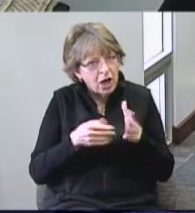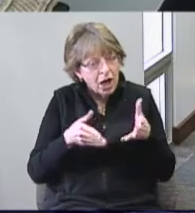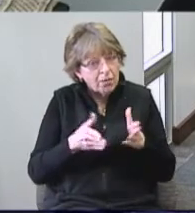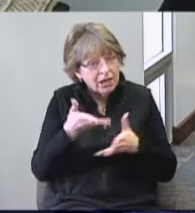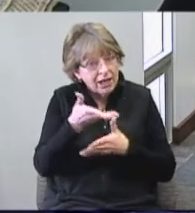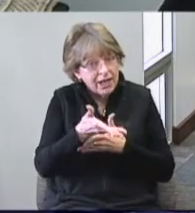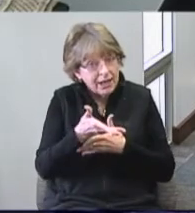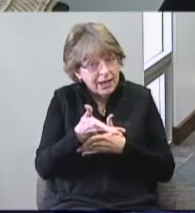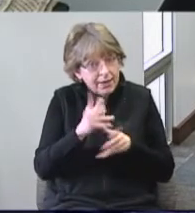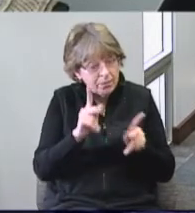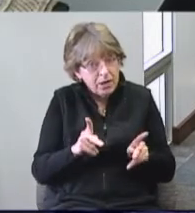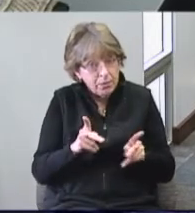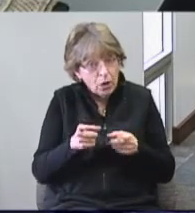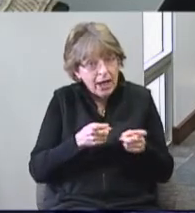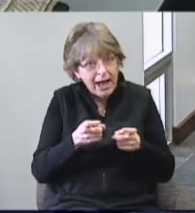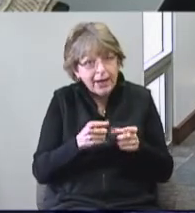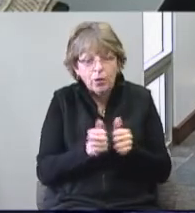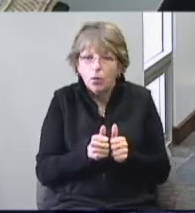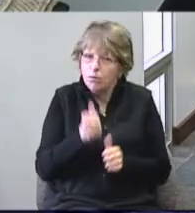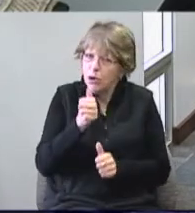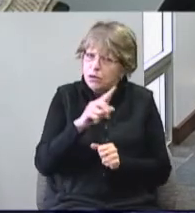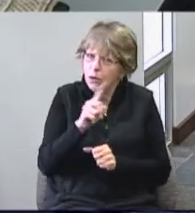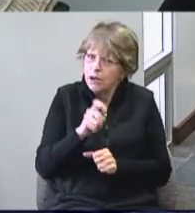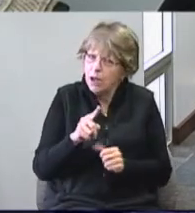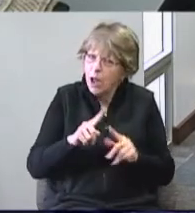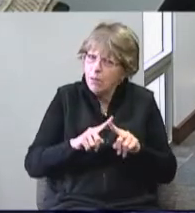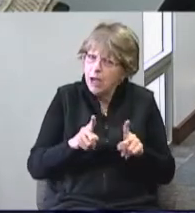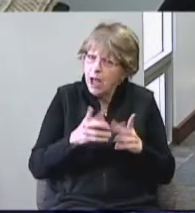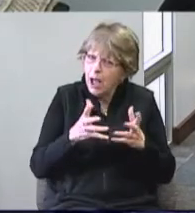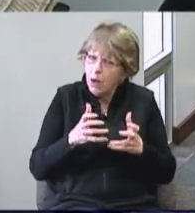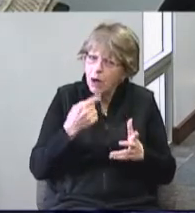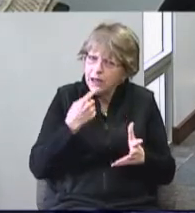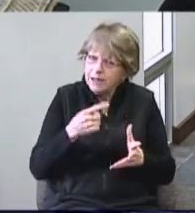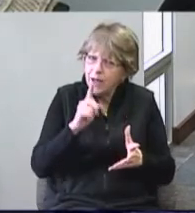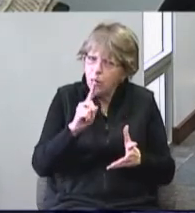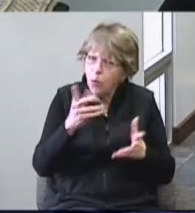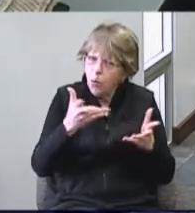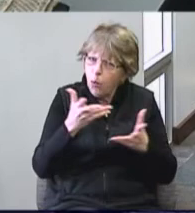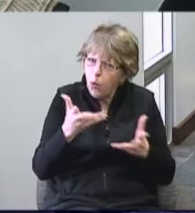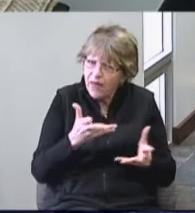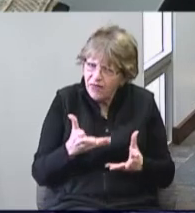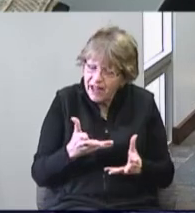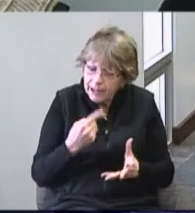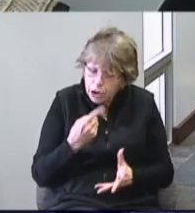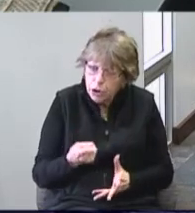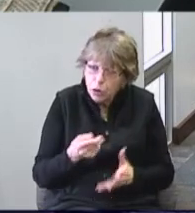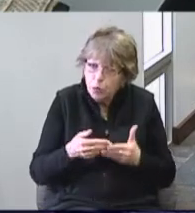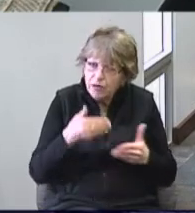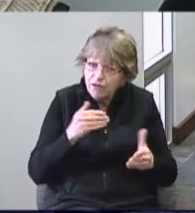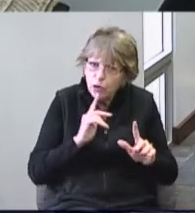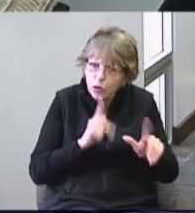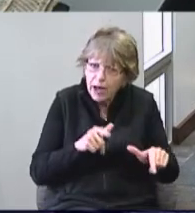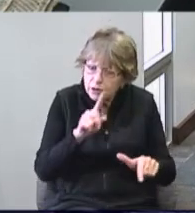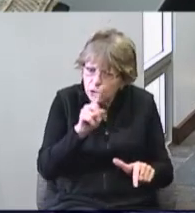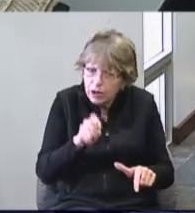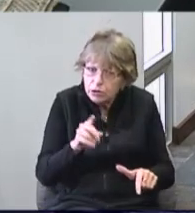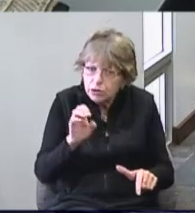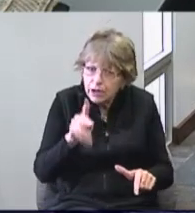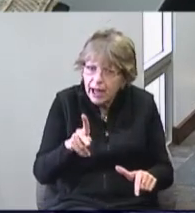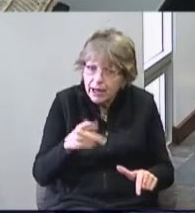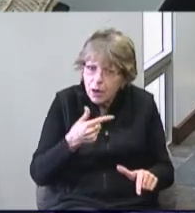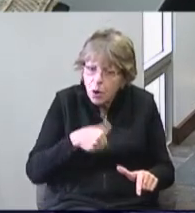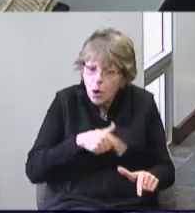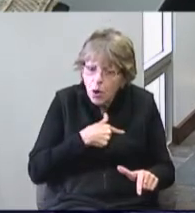most of the questions. But I just want to say one thing for you to keep in mind before you answer any questions. Okay? We